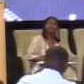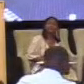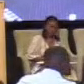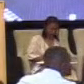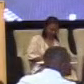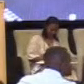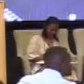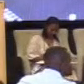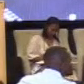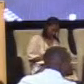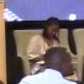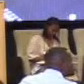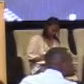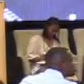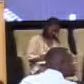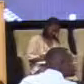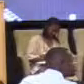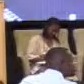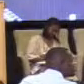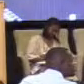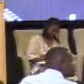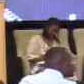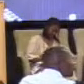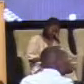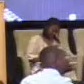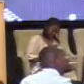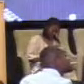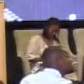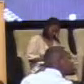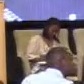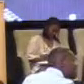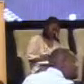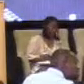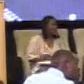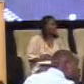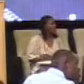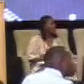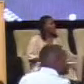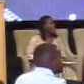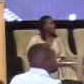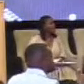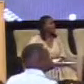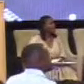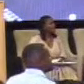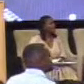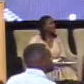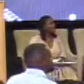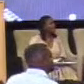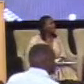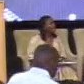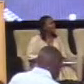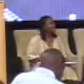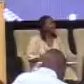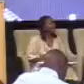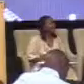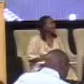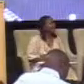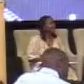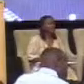it. I'm referring to the question, what was the thing that encouraged all the pilots to go into